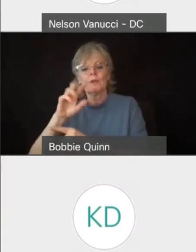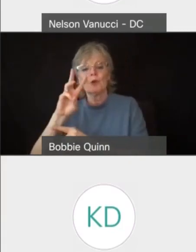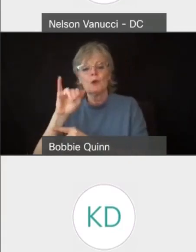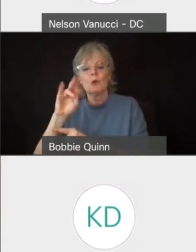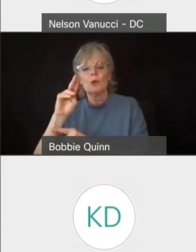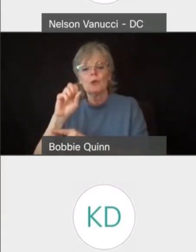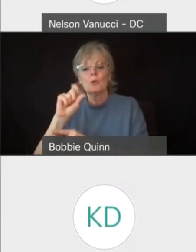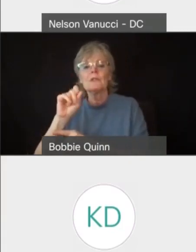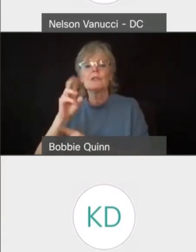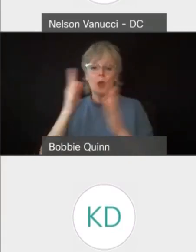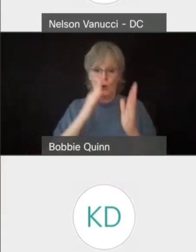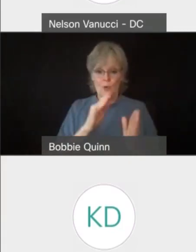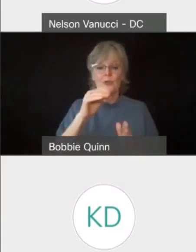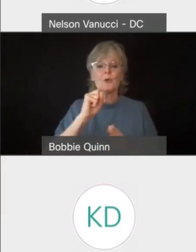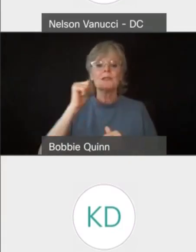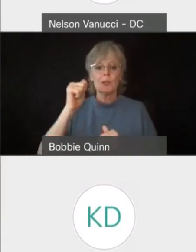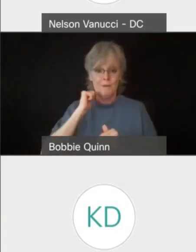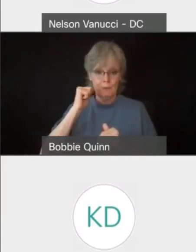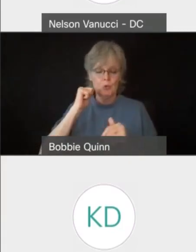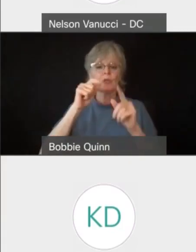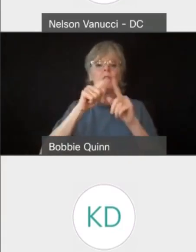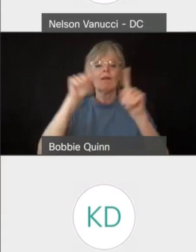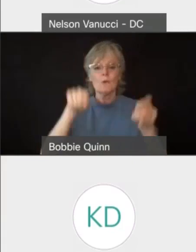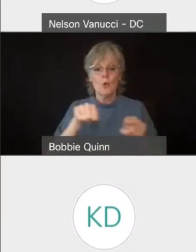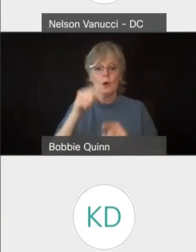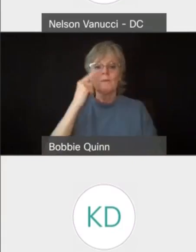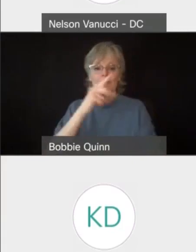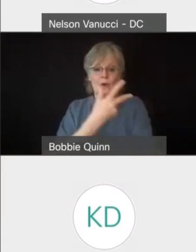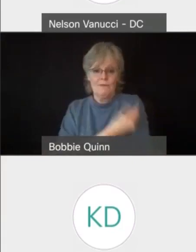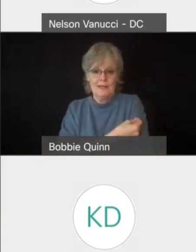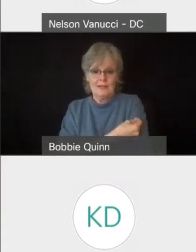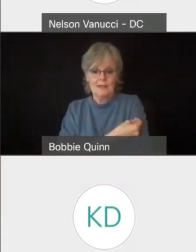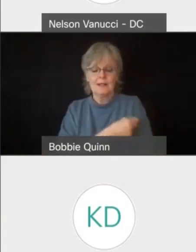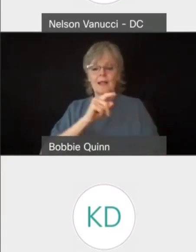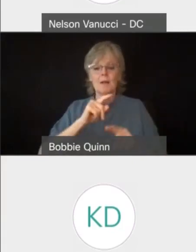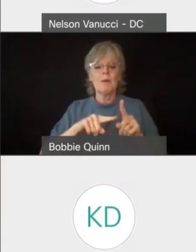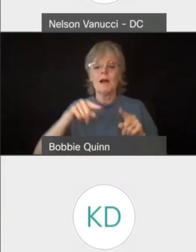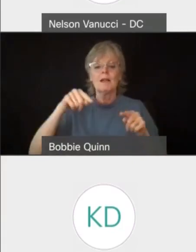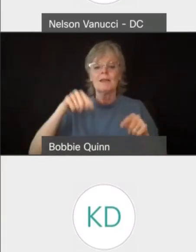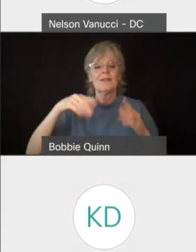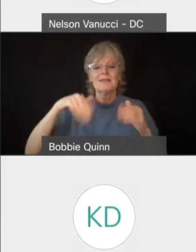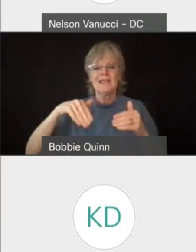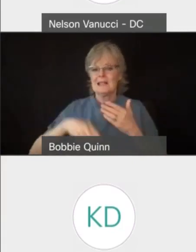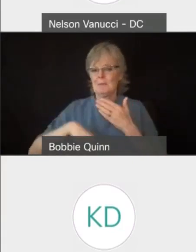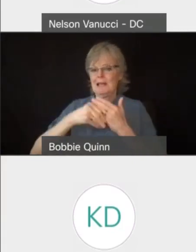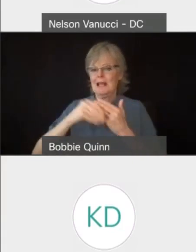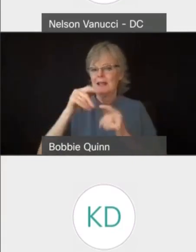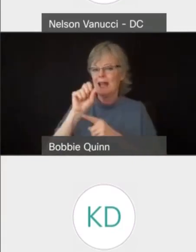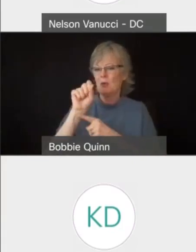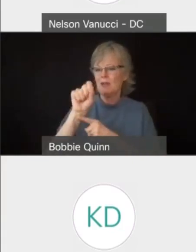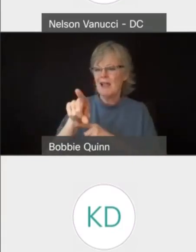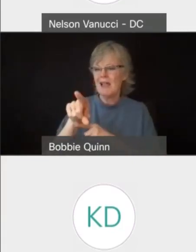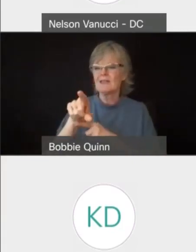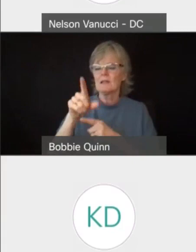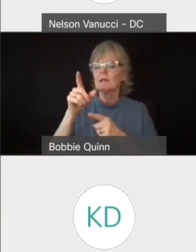refusal form for vaccines, but this likely has not been added, and I'll check with Health and Wellness to see that it's